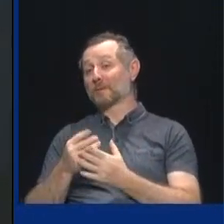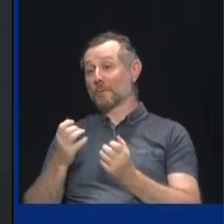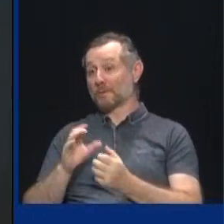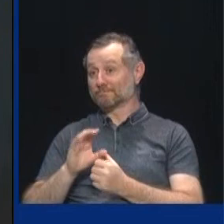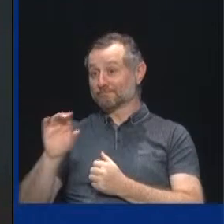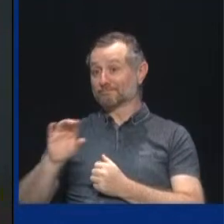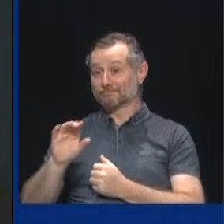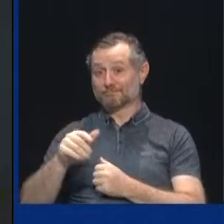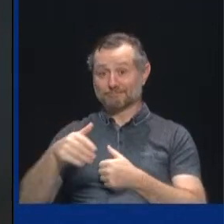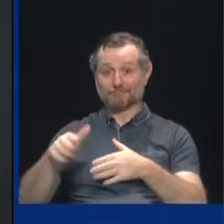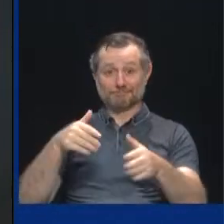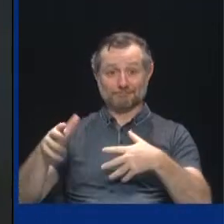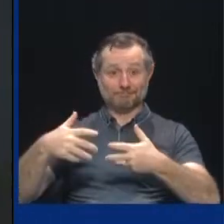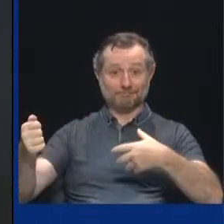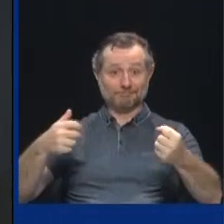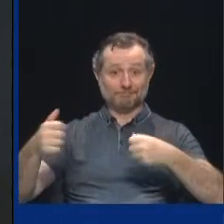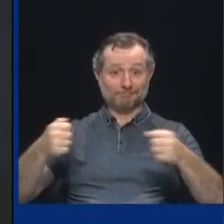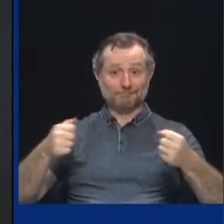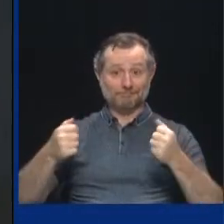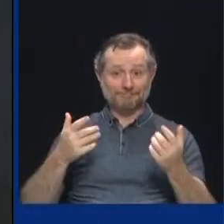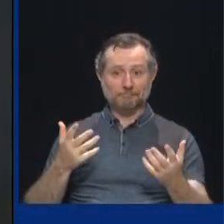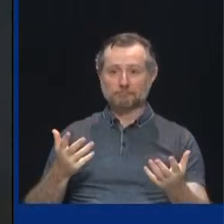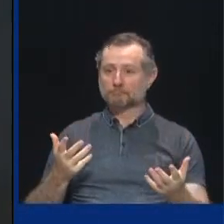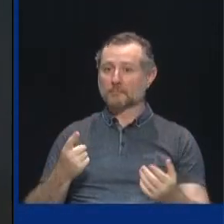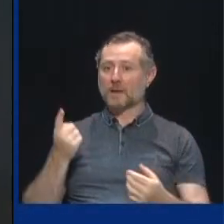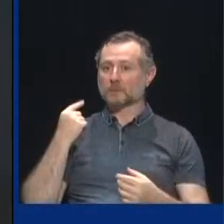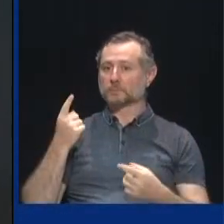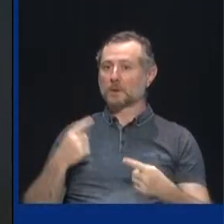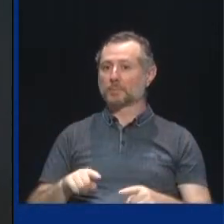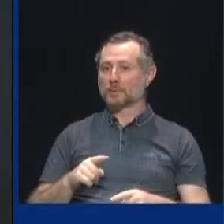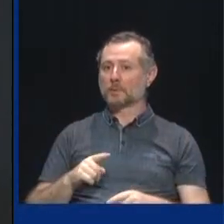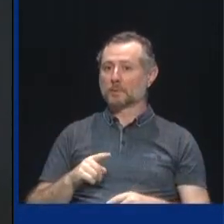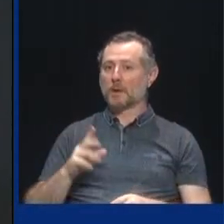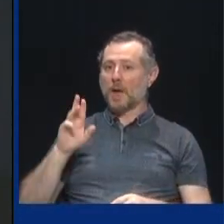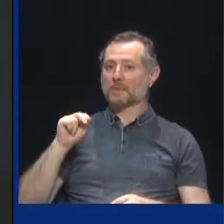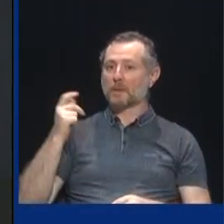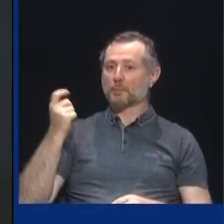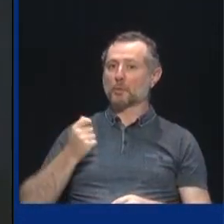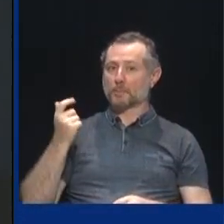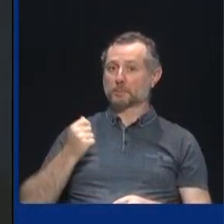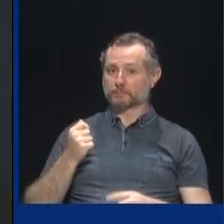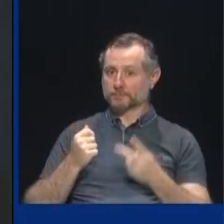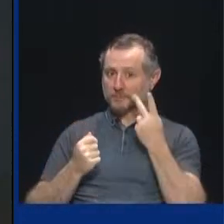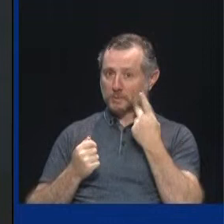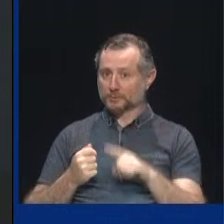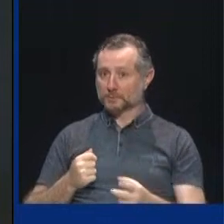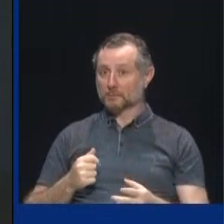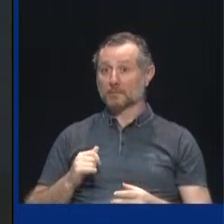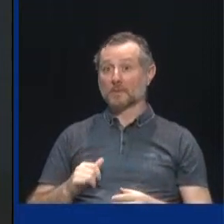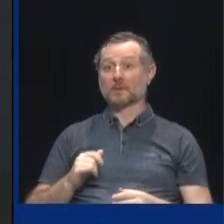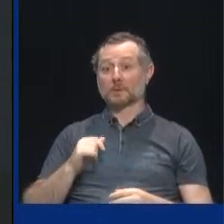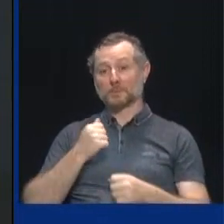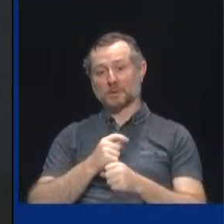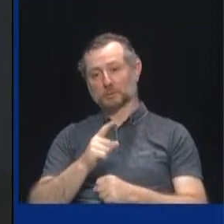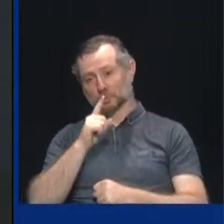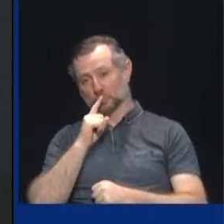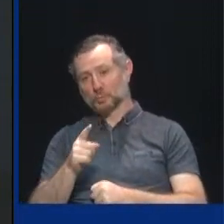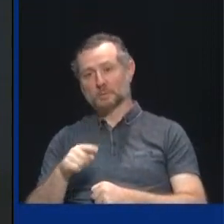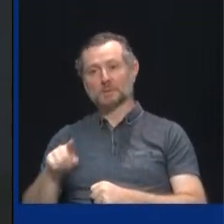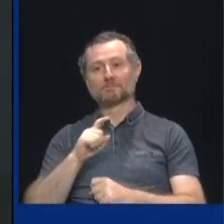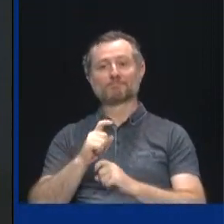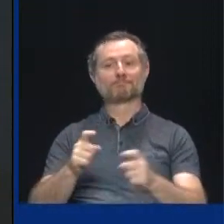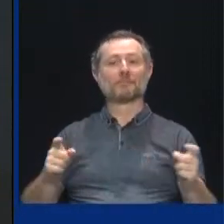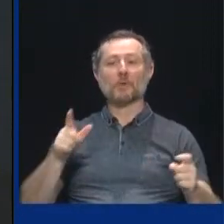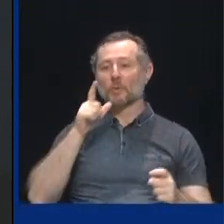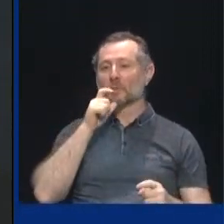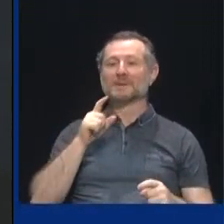went through this last year with unemployment benefits. But you want to make sure you give the money to the people who